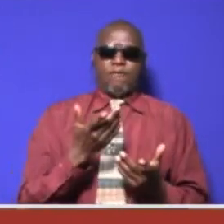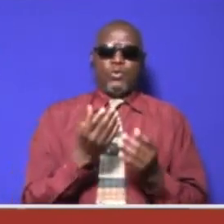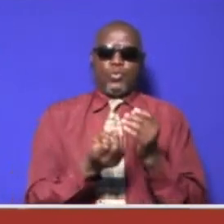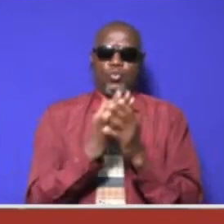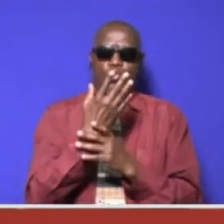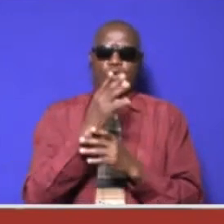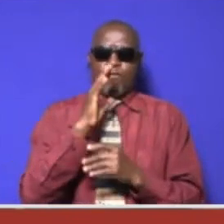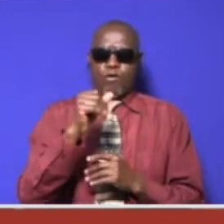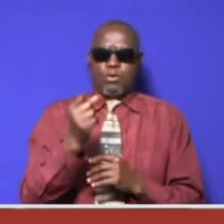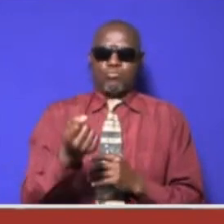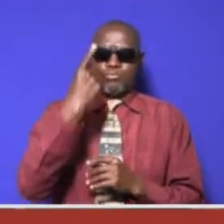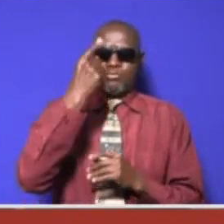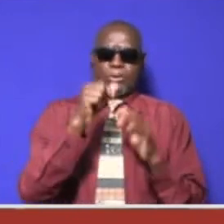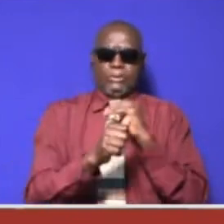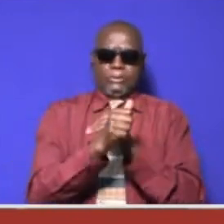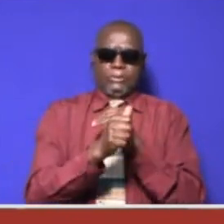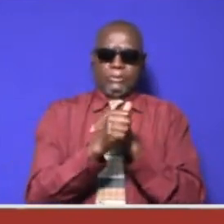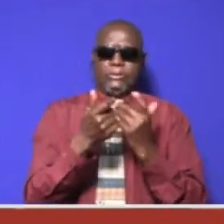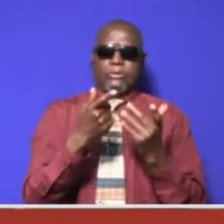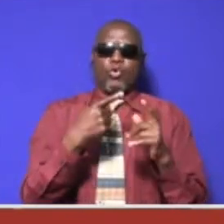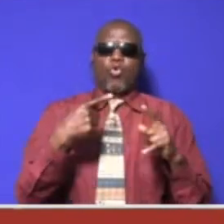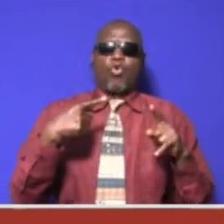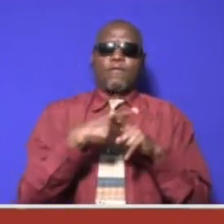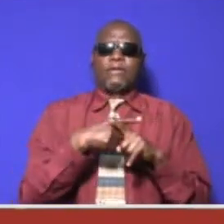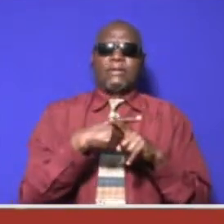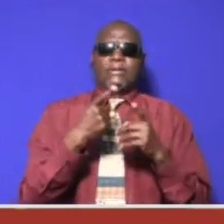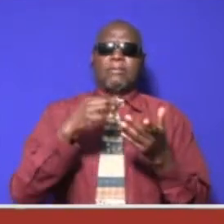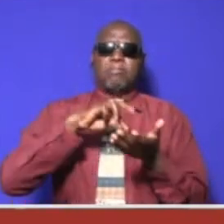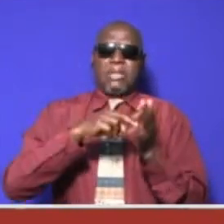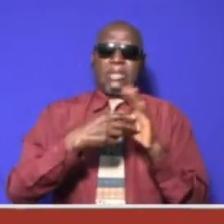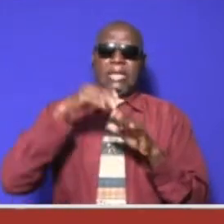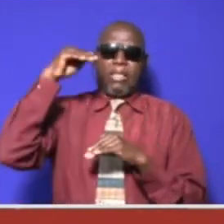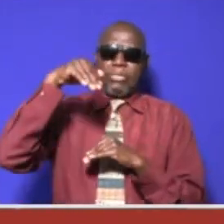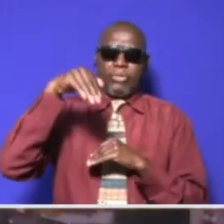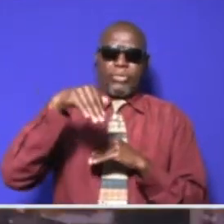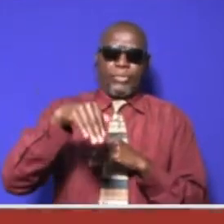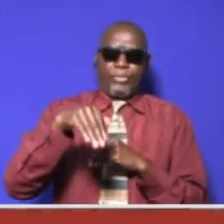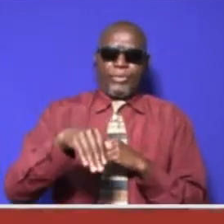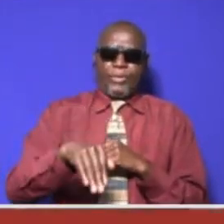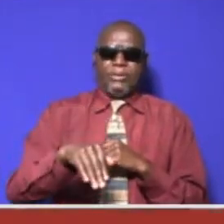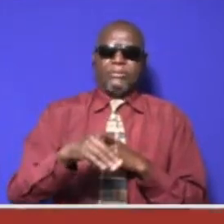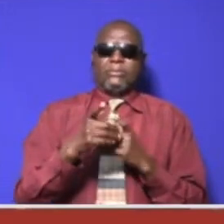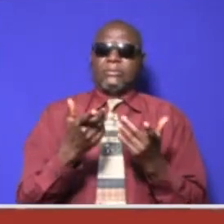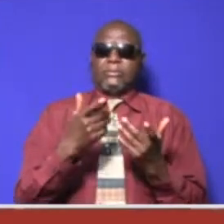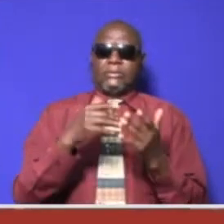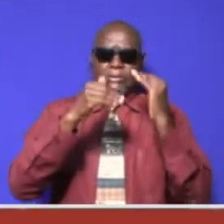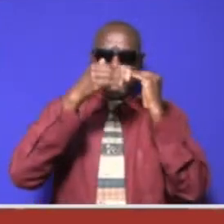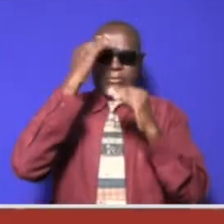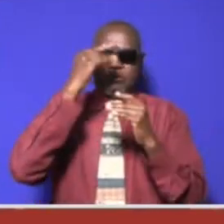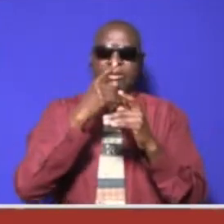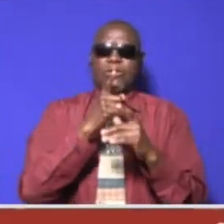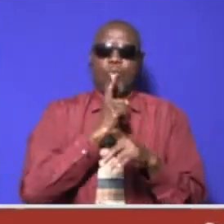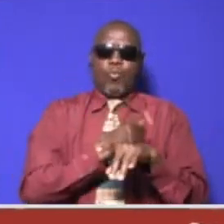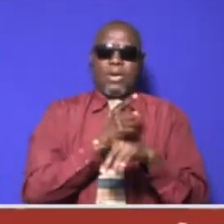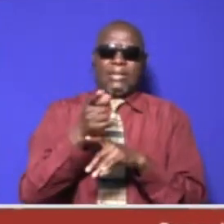alarm that the conflict is sending the country deeper into a famine that experts warn could become the